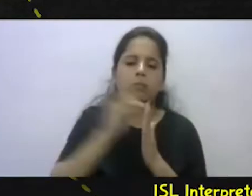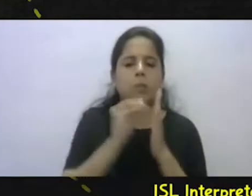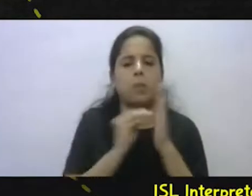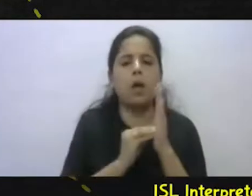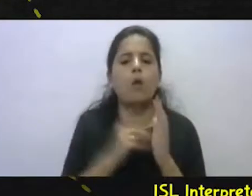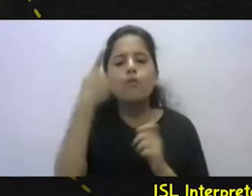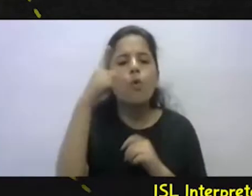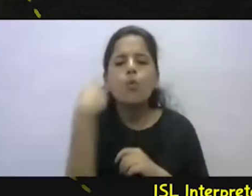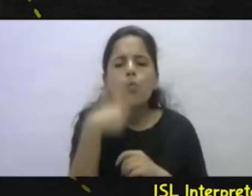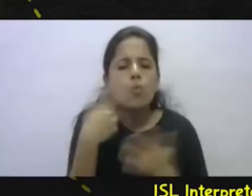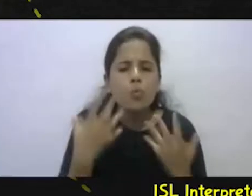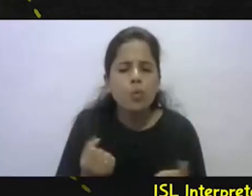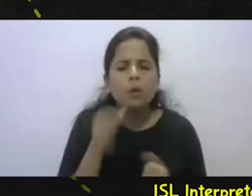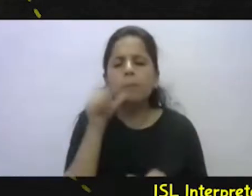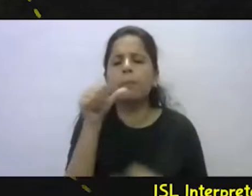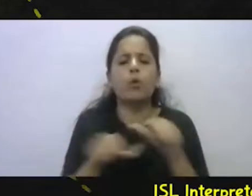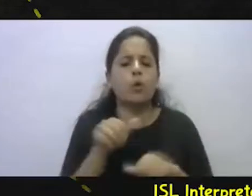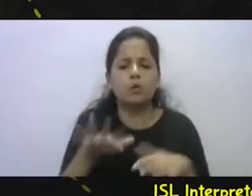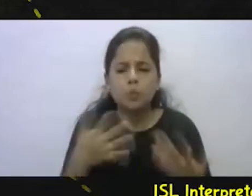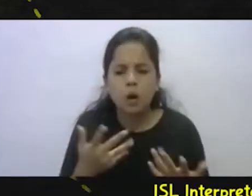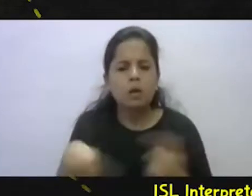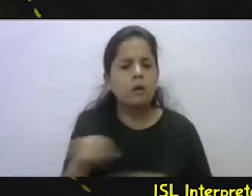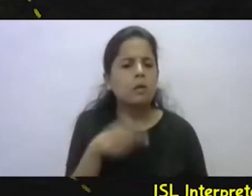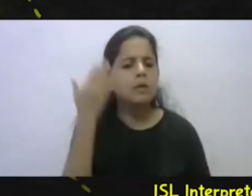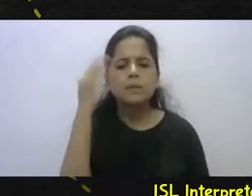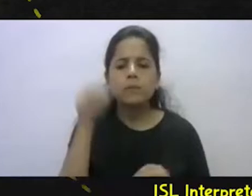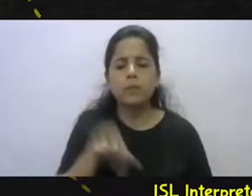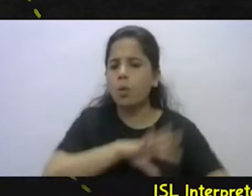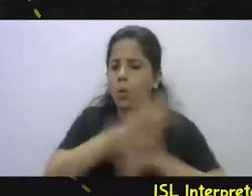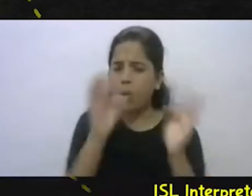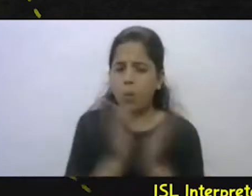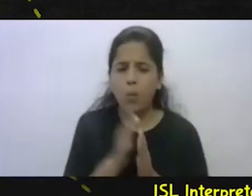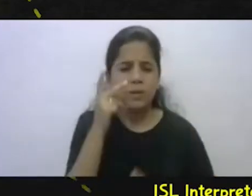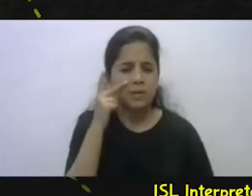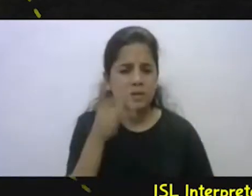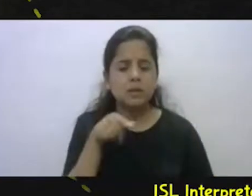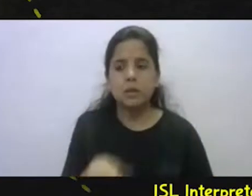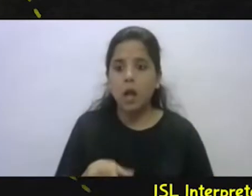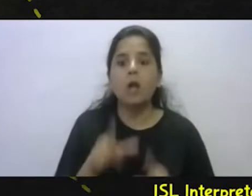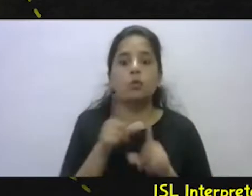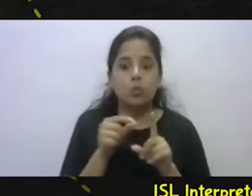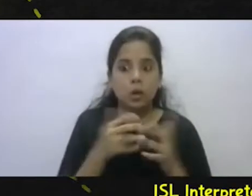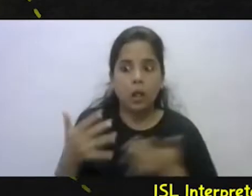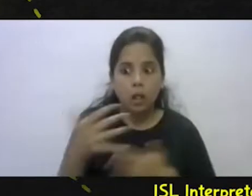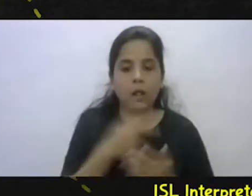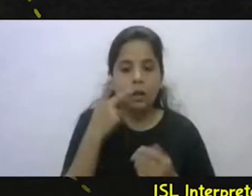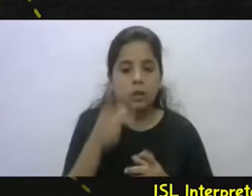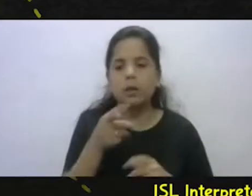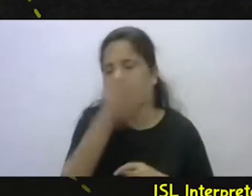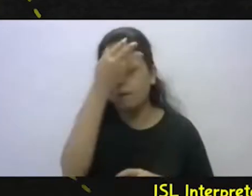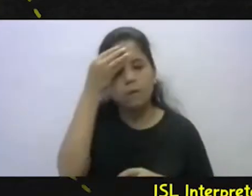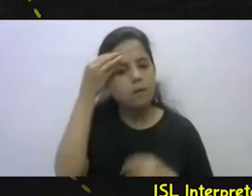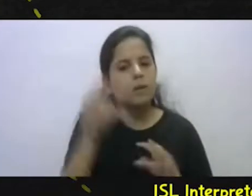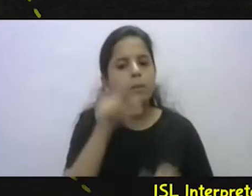purpose, what should be the process of collecting data. And I think in the whole drive of collecting data, what we really forget is